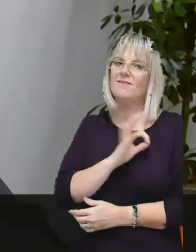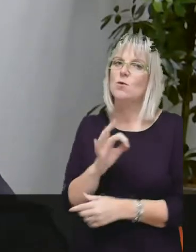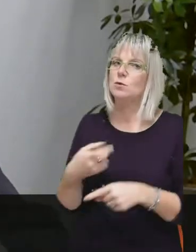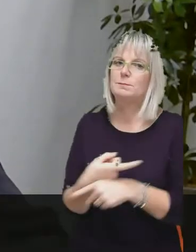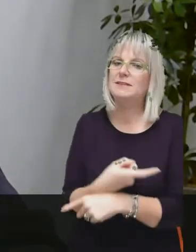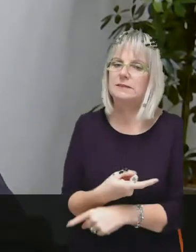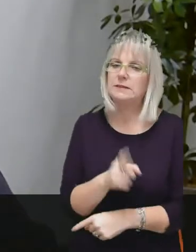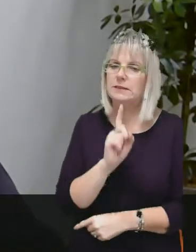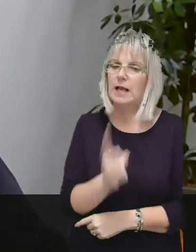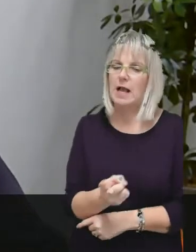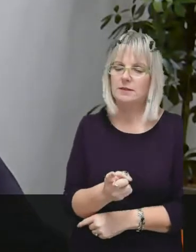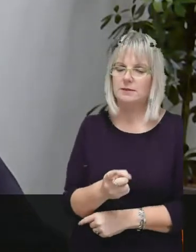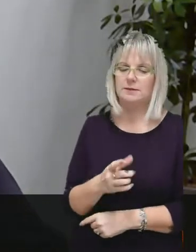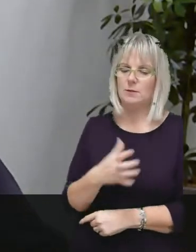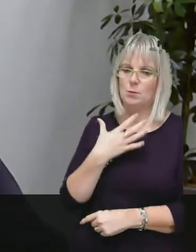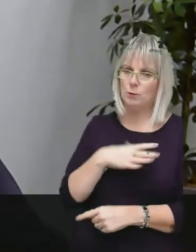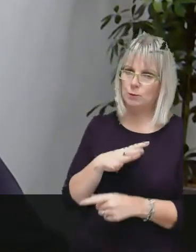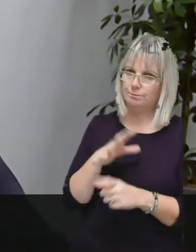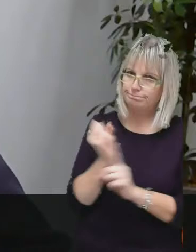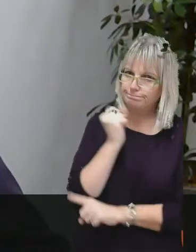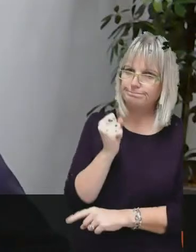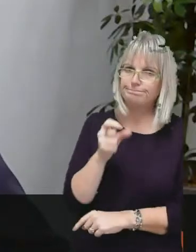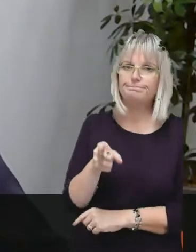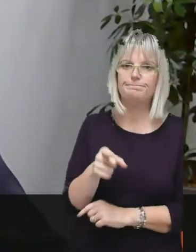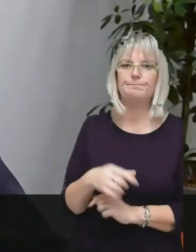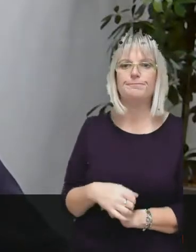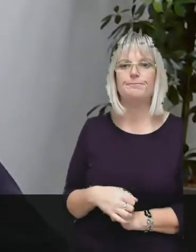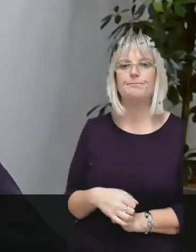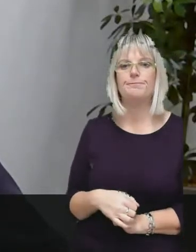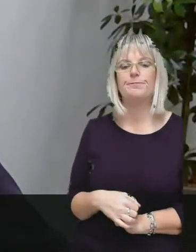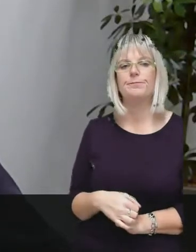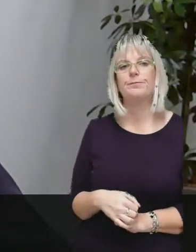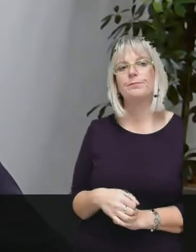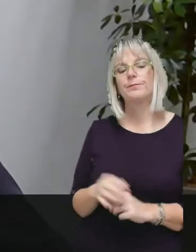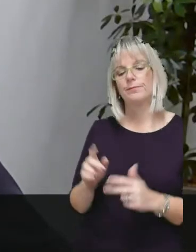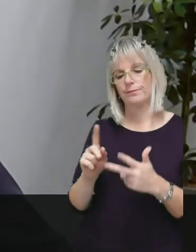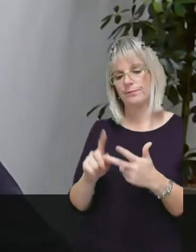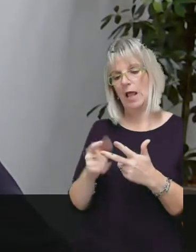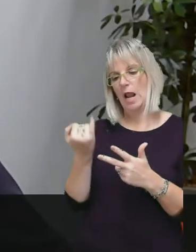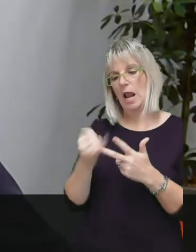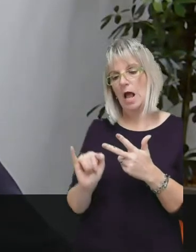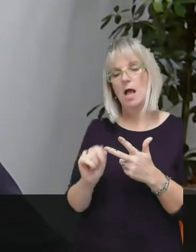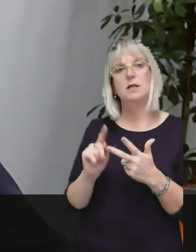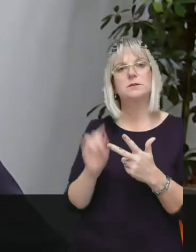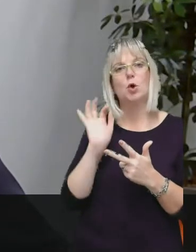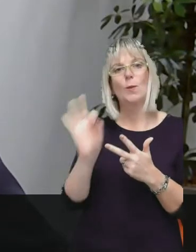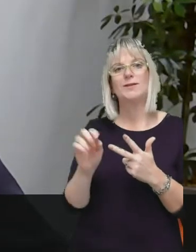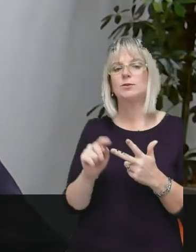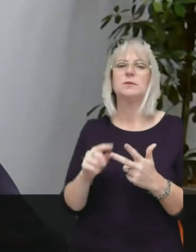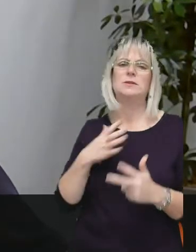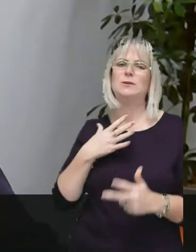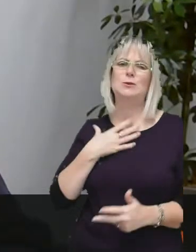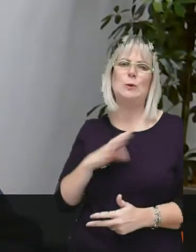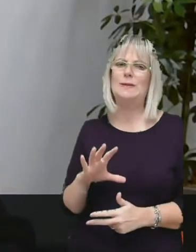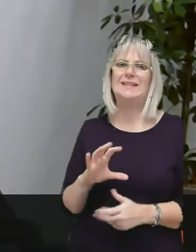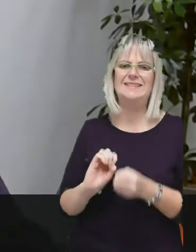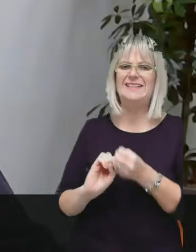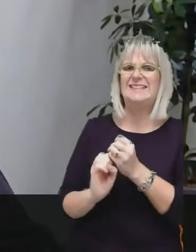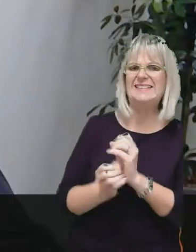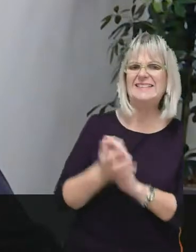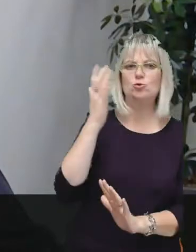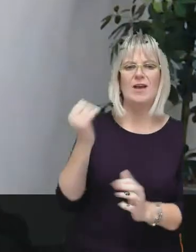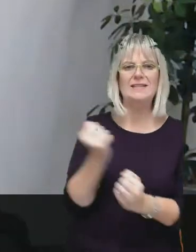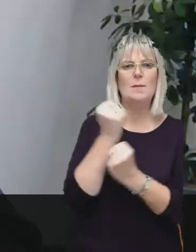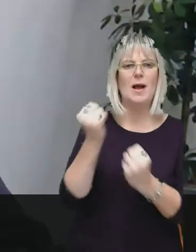relation to incinerator, I've been quite clear, we do not need any more incinerator capacity in our city.